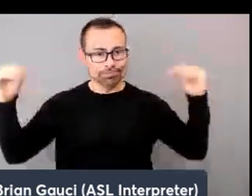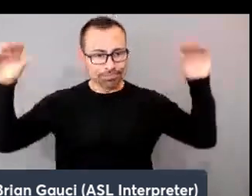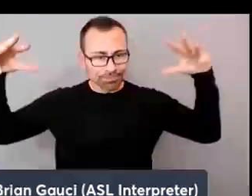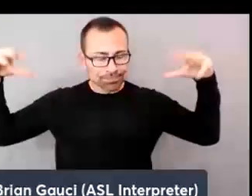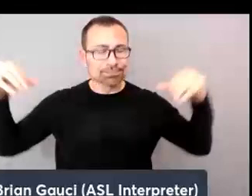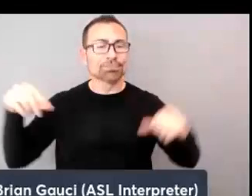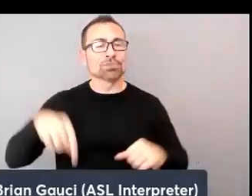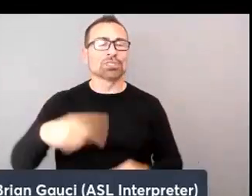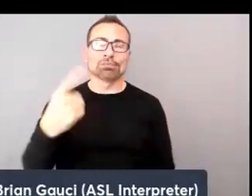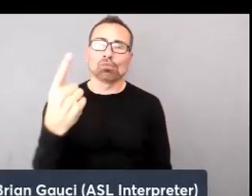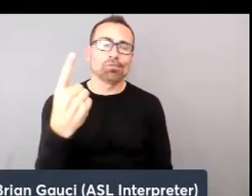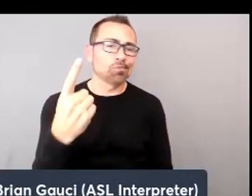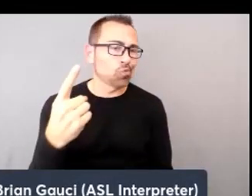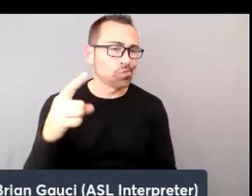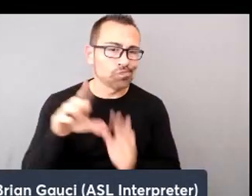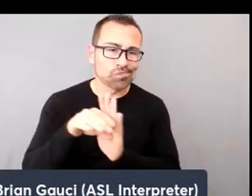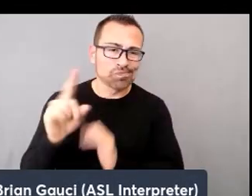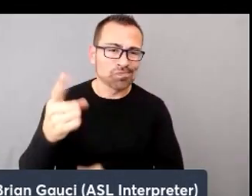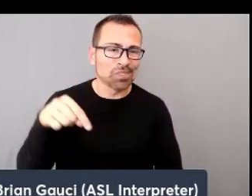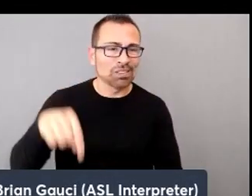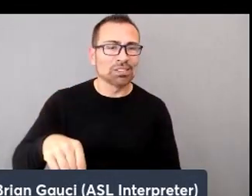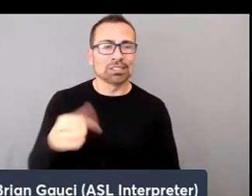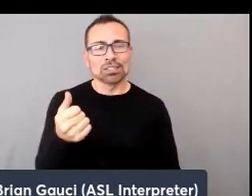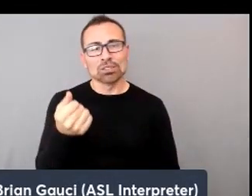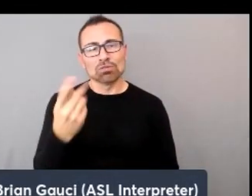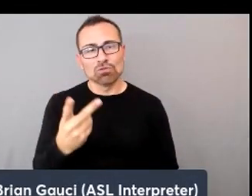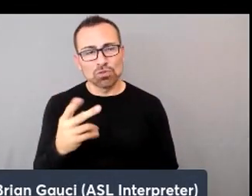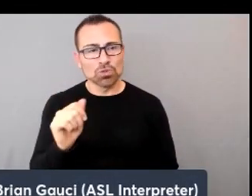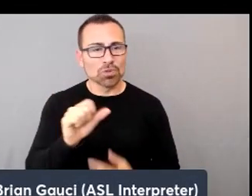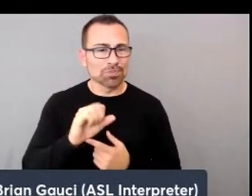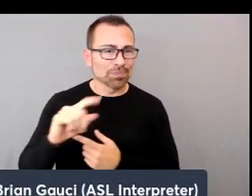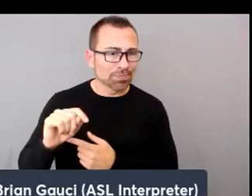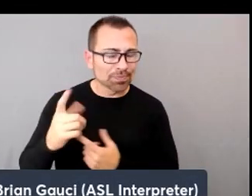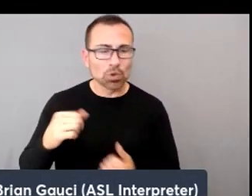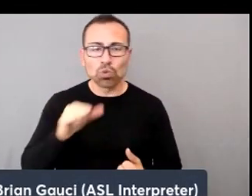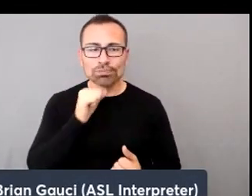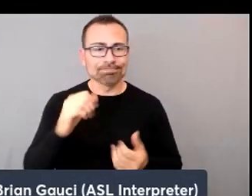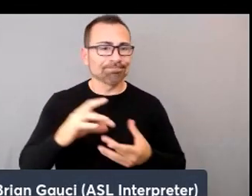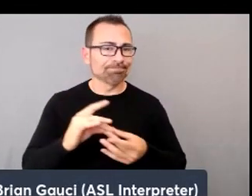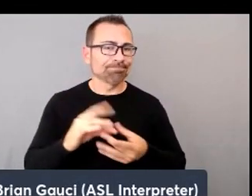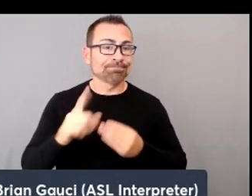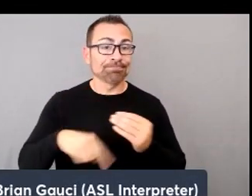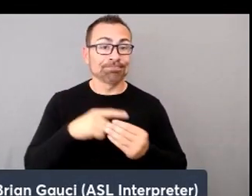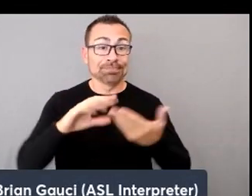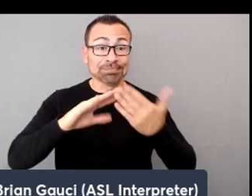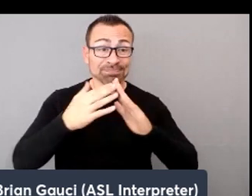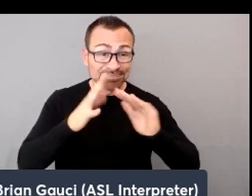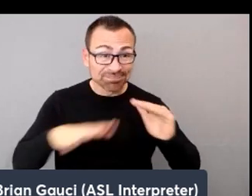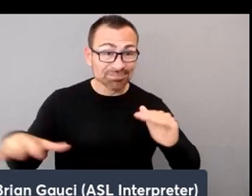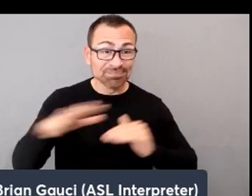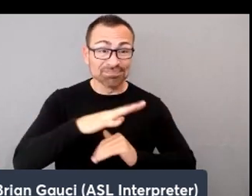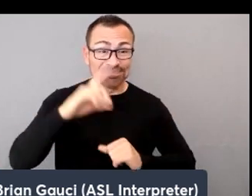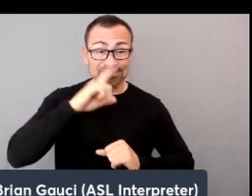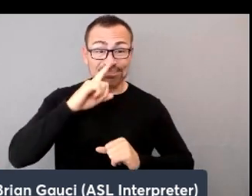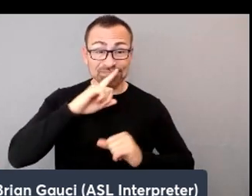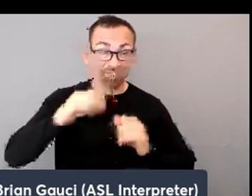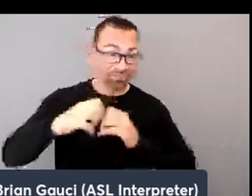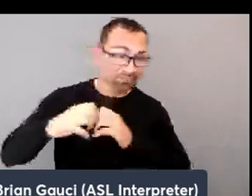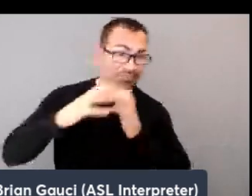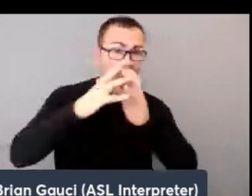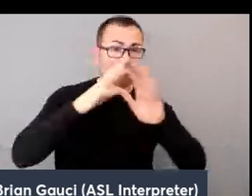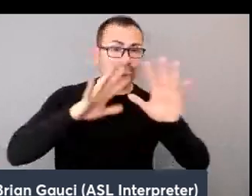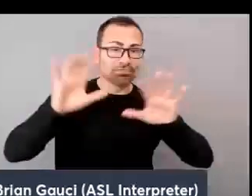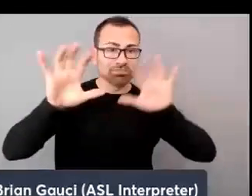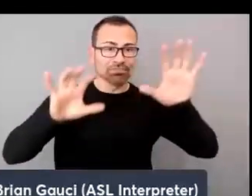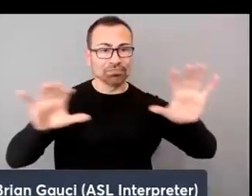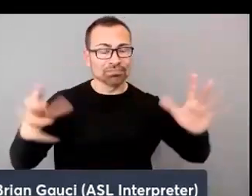of assets. We're not talking about the synthetic city, right? Right. So that's where things get a little bit heavier. Yes, that